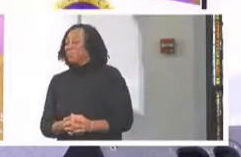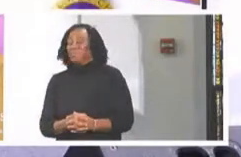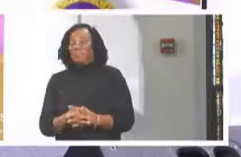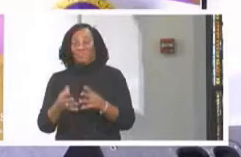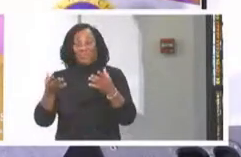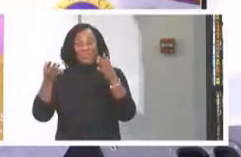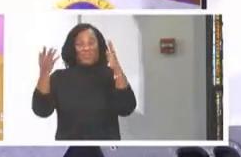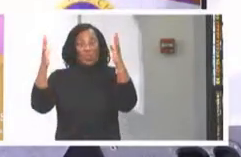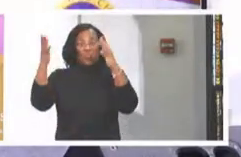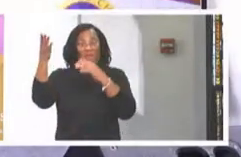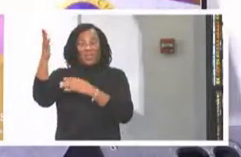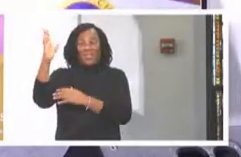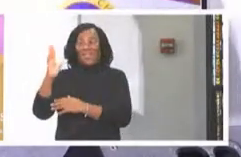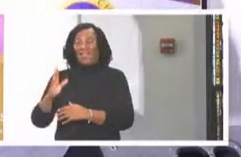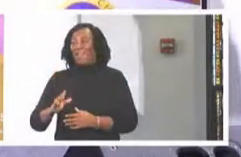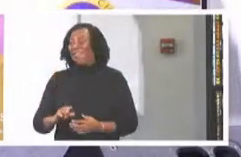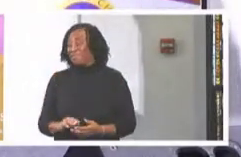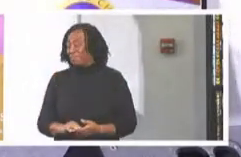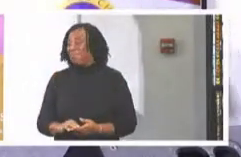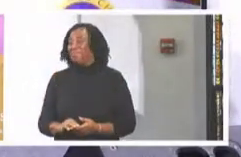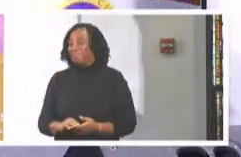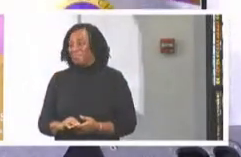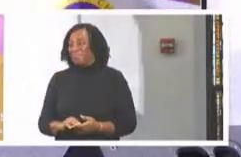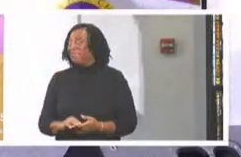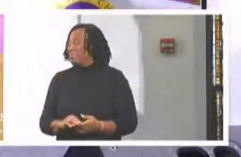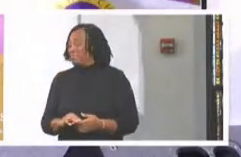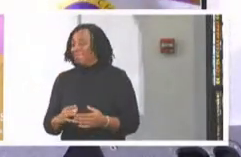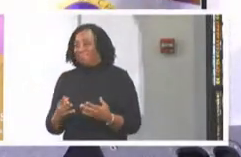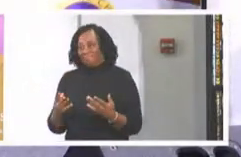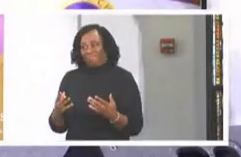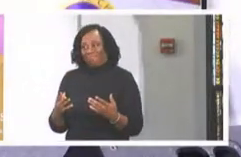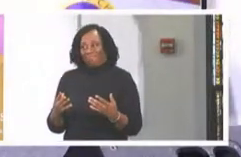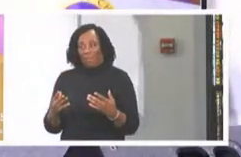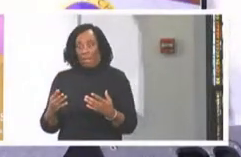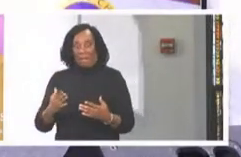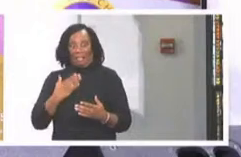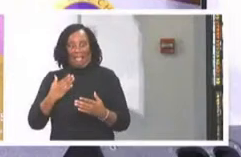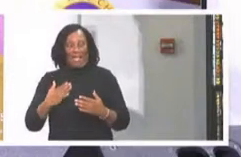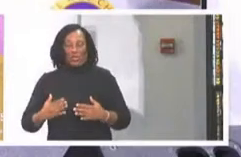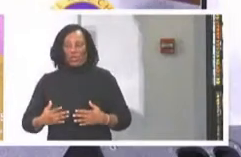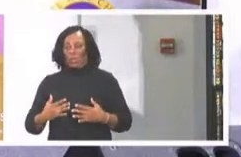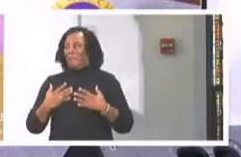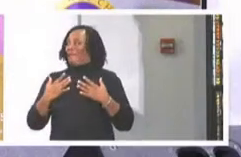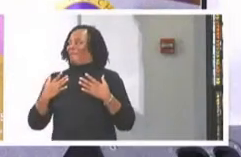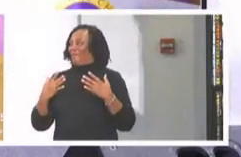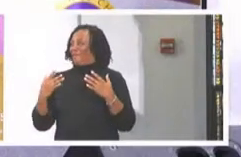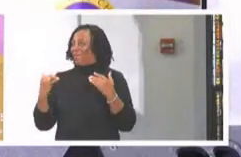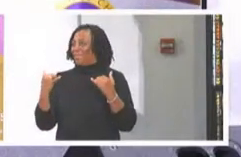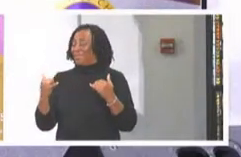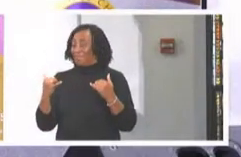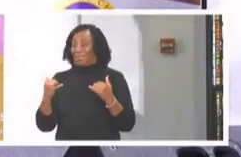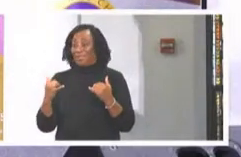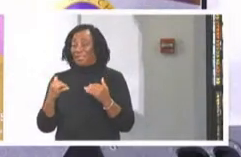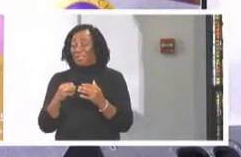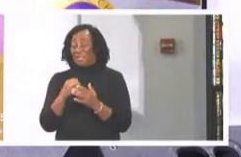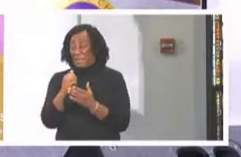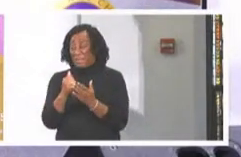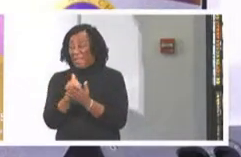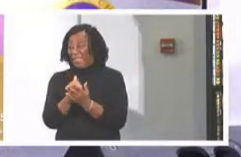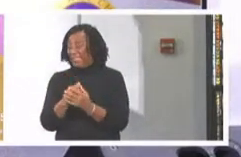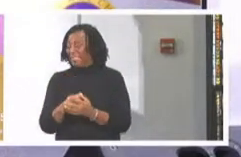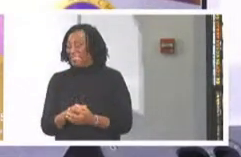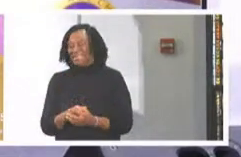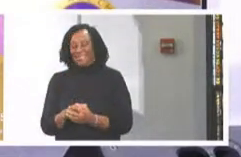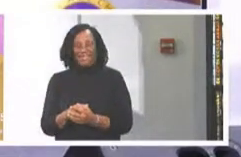Praise God. Glad to be in the land of the living today. Amen. Amen. Hallelujah. Yes, yes.